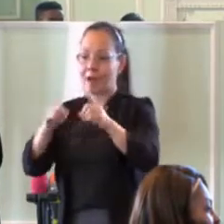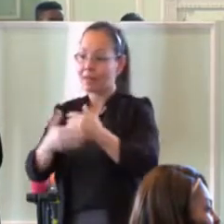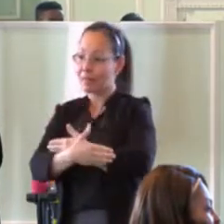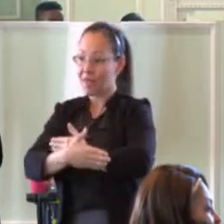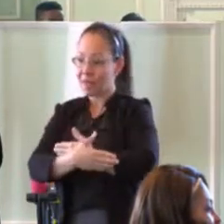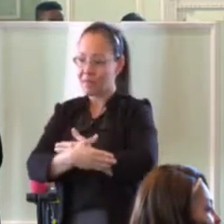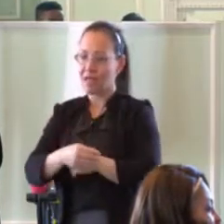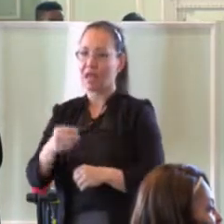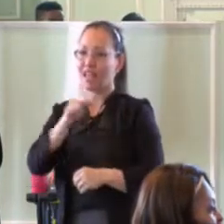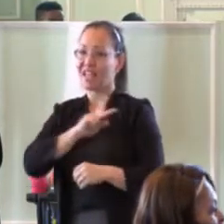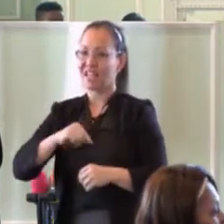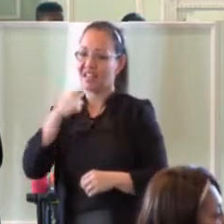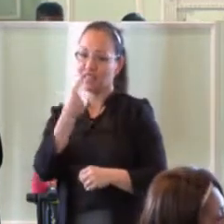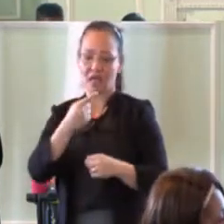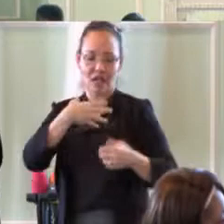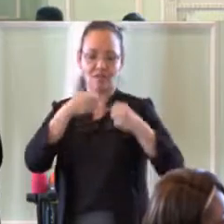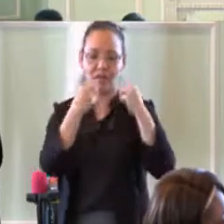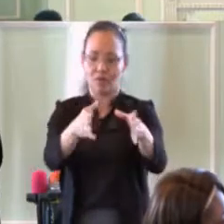into the river,